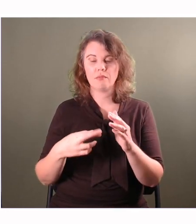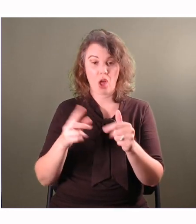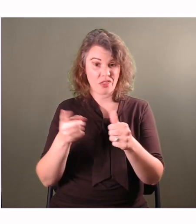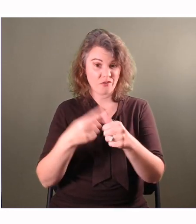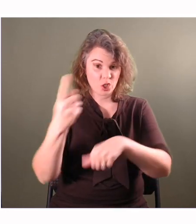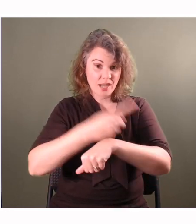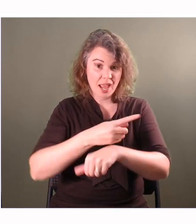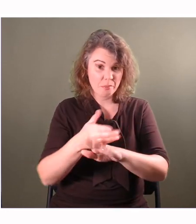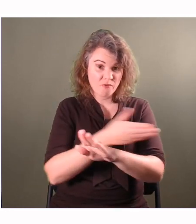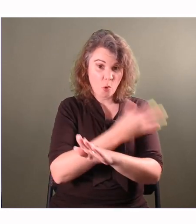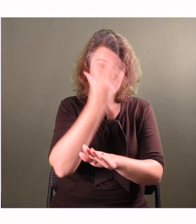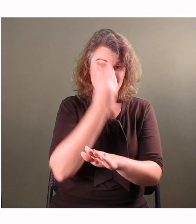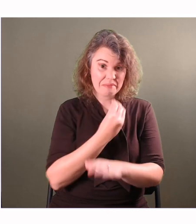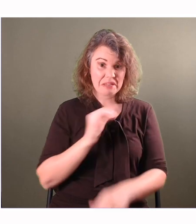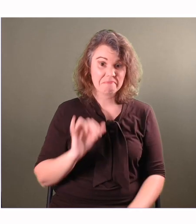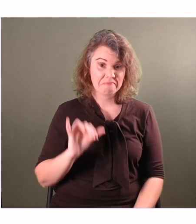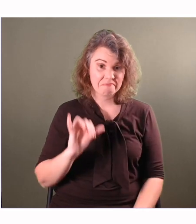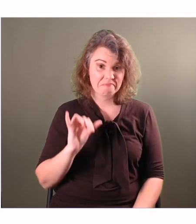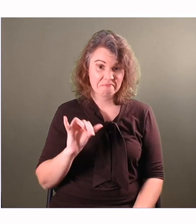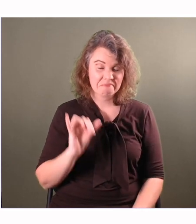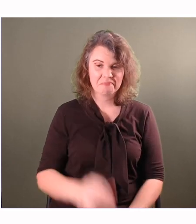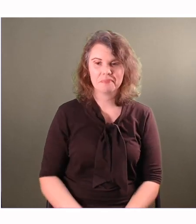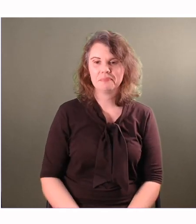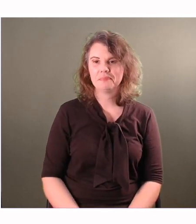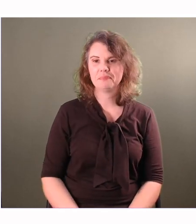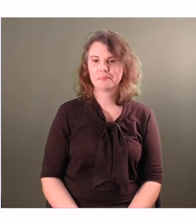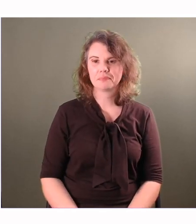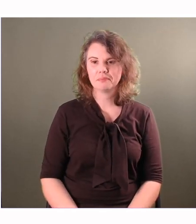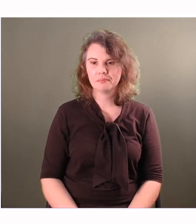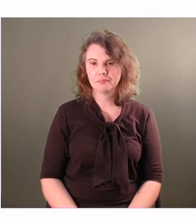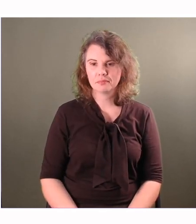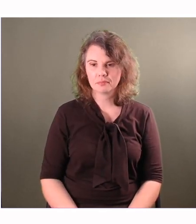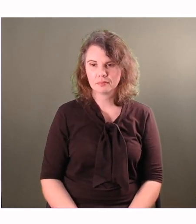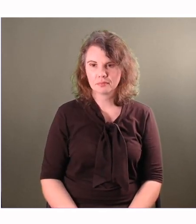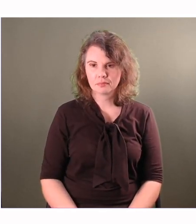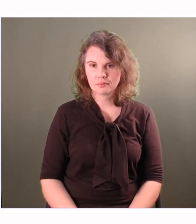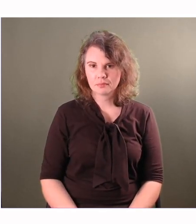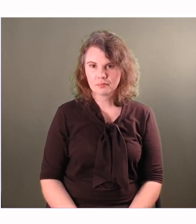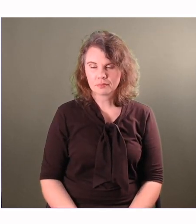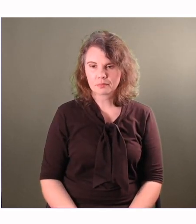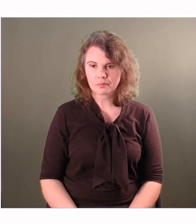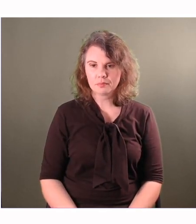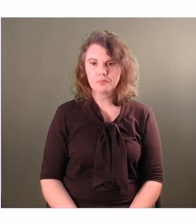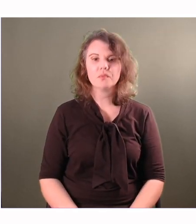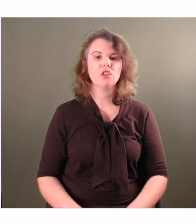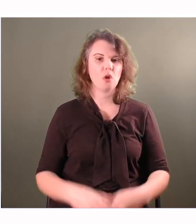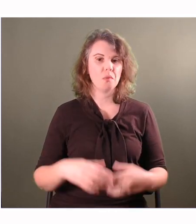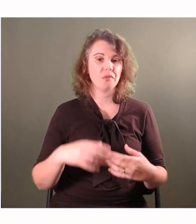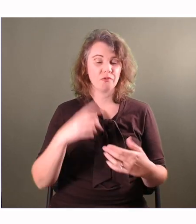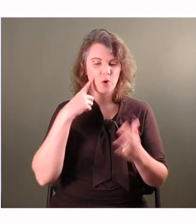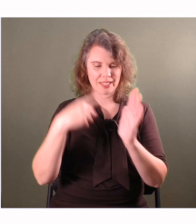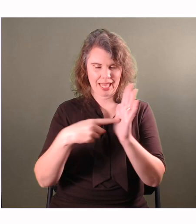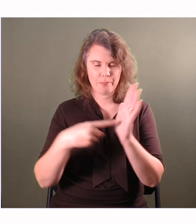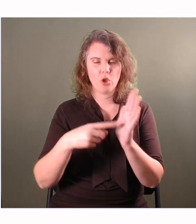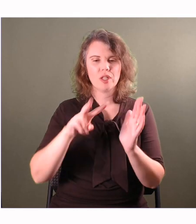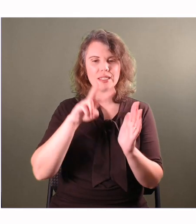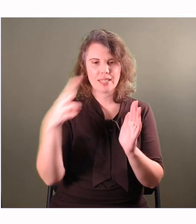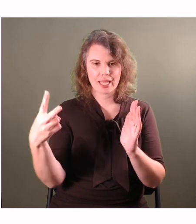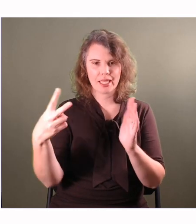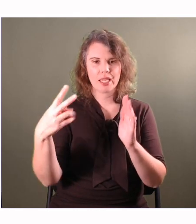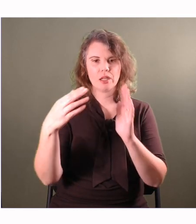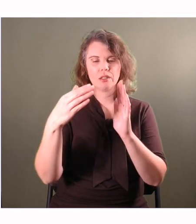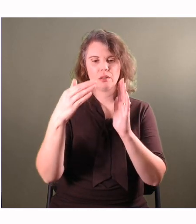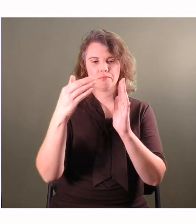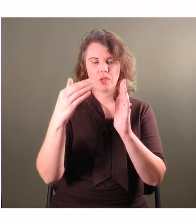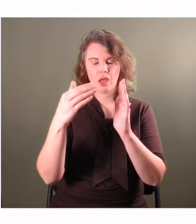summarize. Here are the second order rules for vowels that we've talked about thus far.